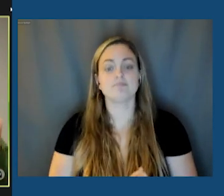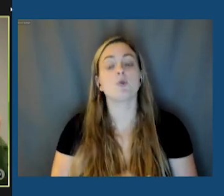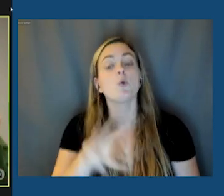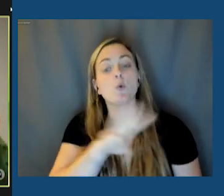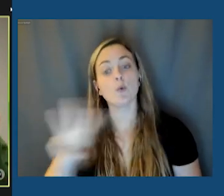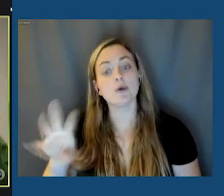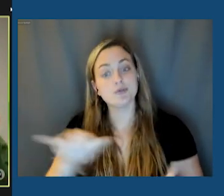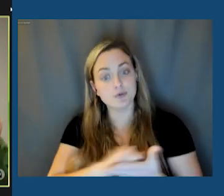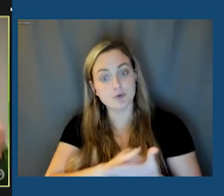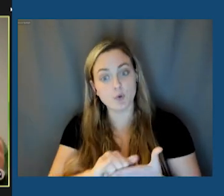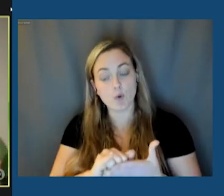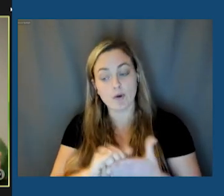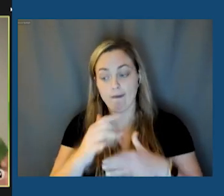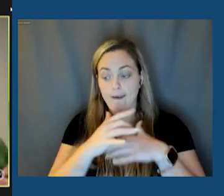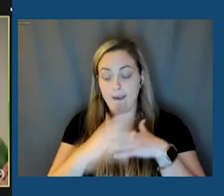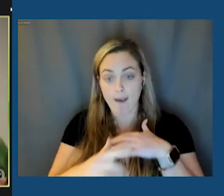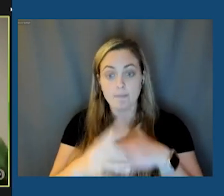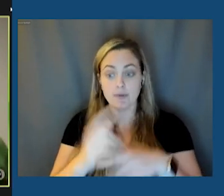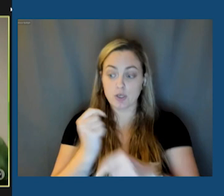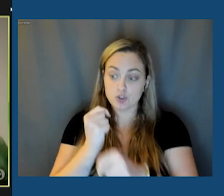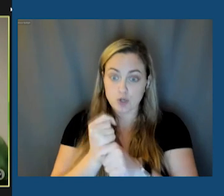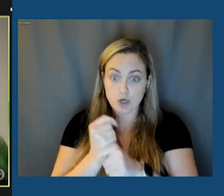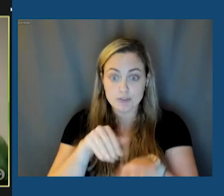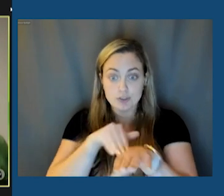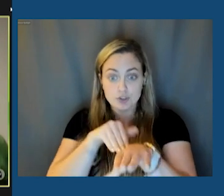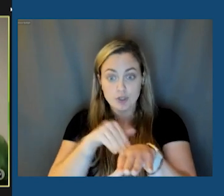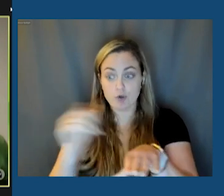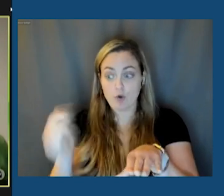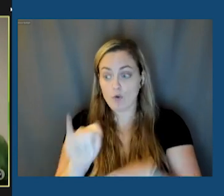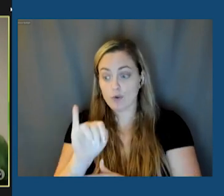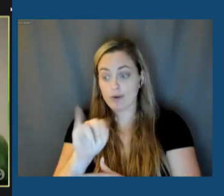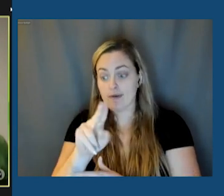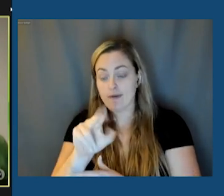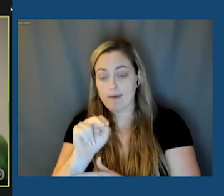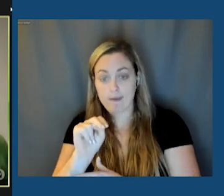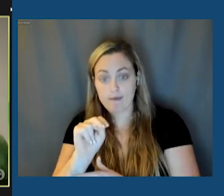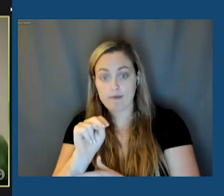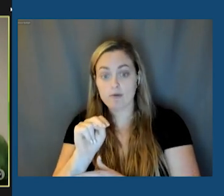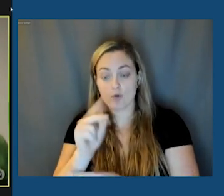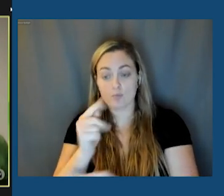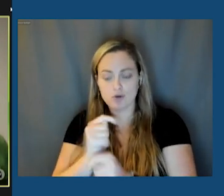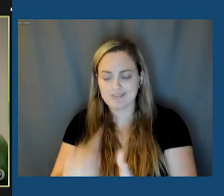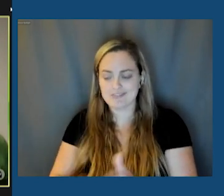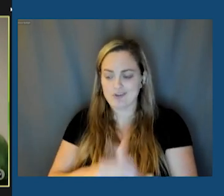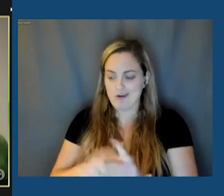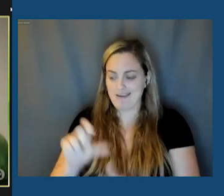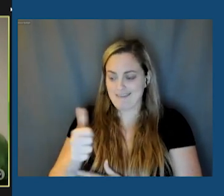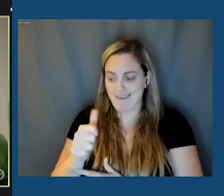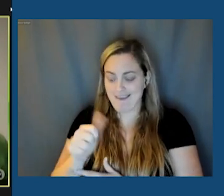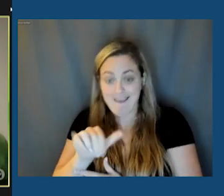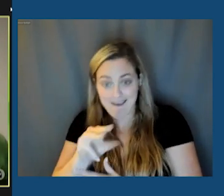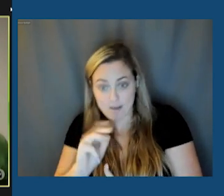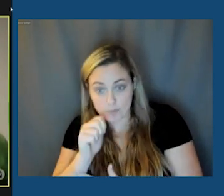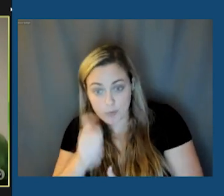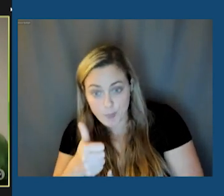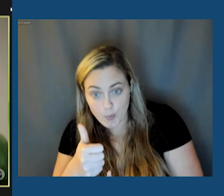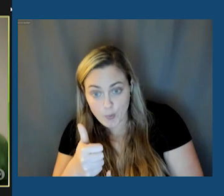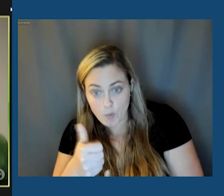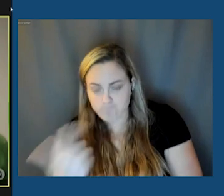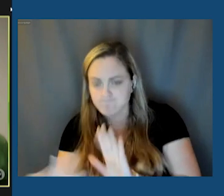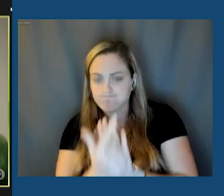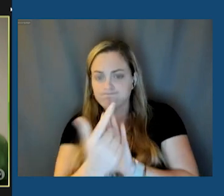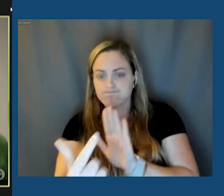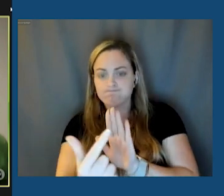empty trucks and trailers and all tandem trucks are banned beginning at 10 a.m. tomorrow for